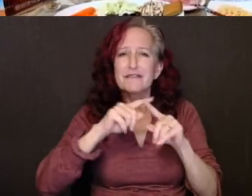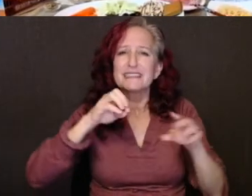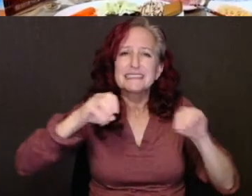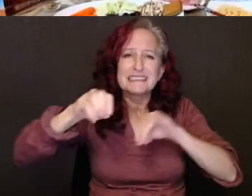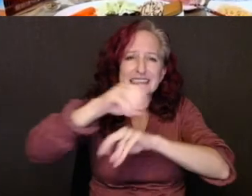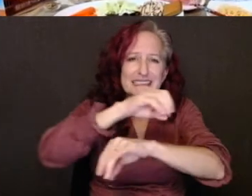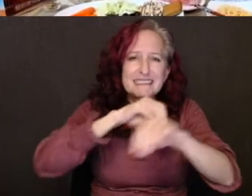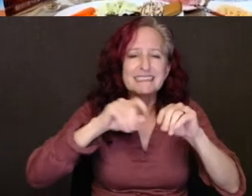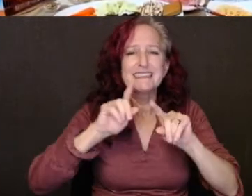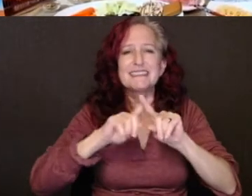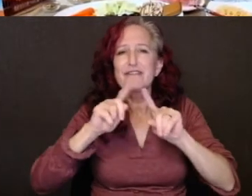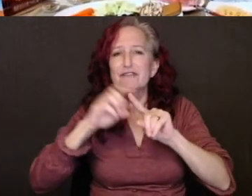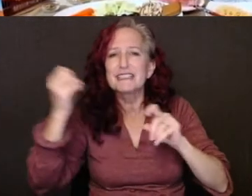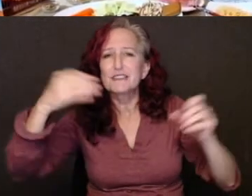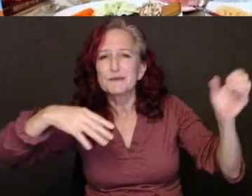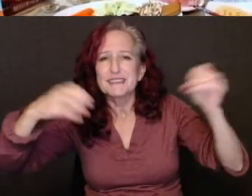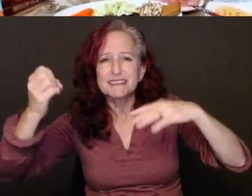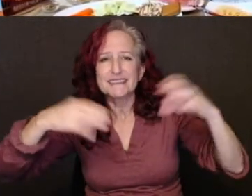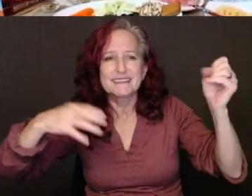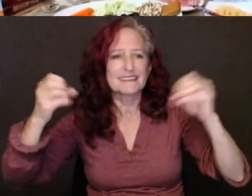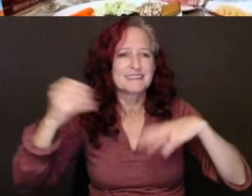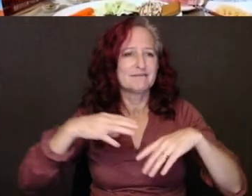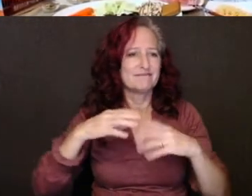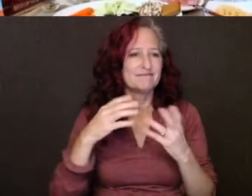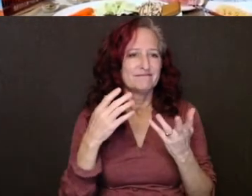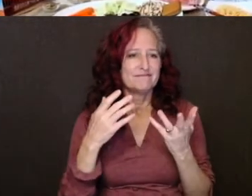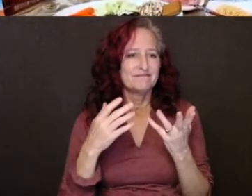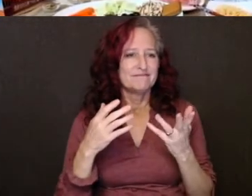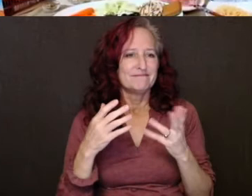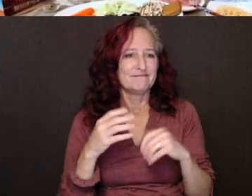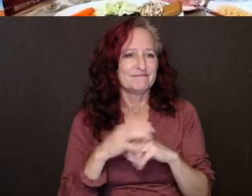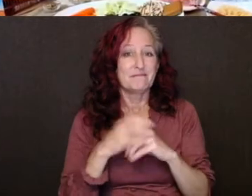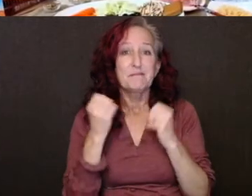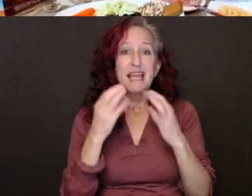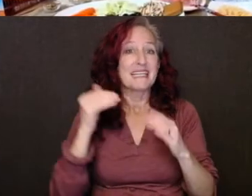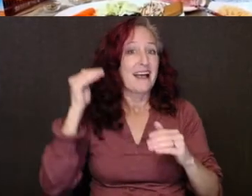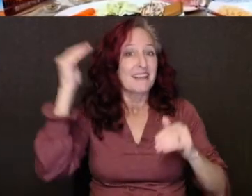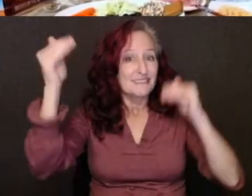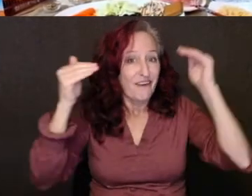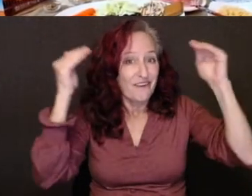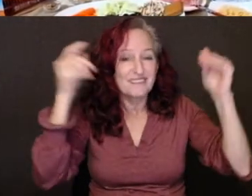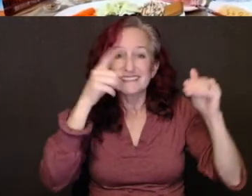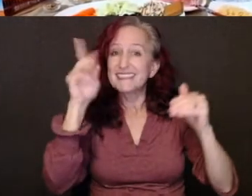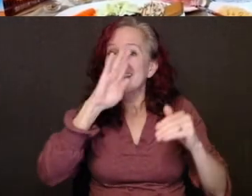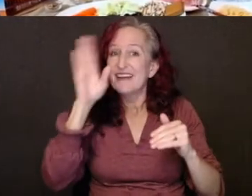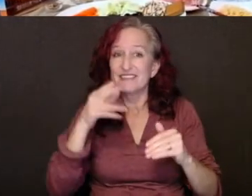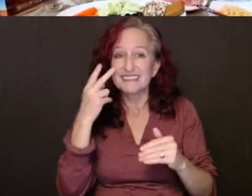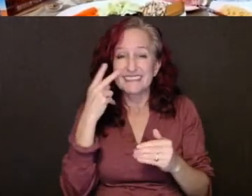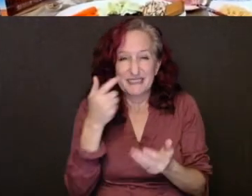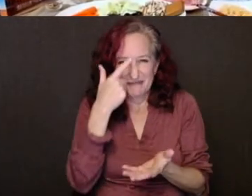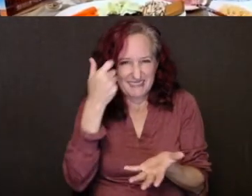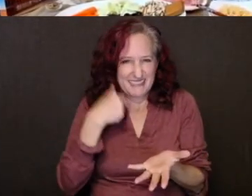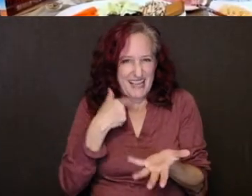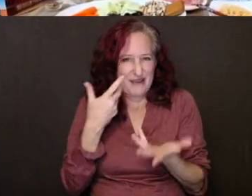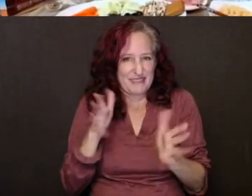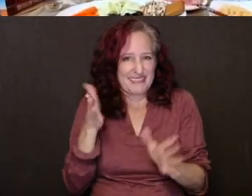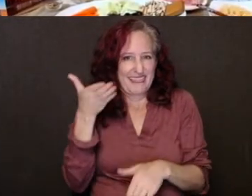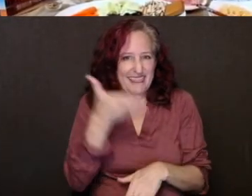born, and then later on, when I was growing up, I actually hang around the restaurant and the grocery store. So I was pretty